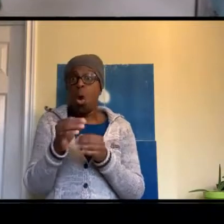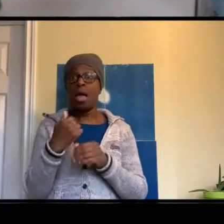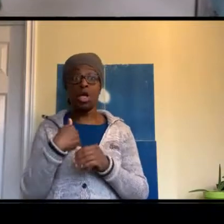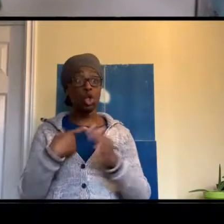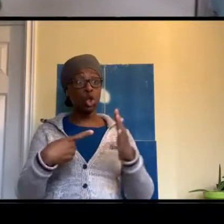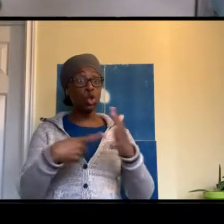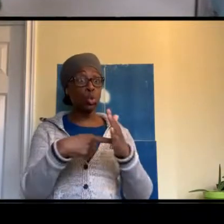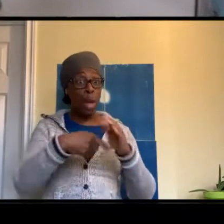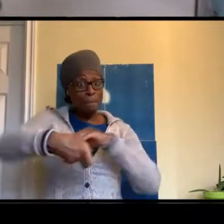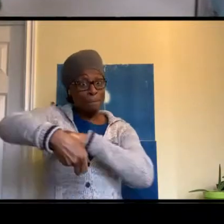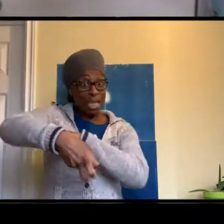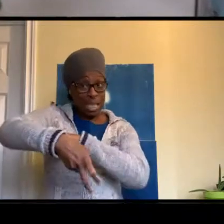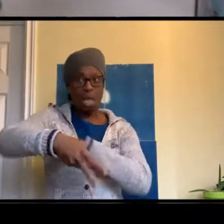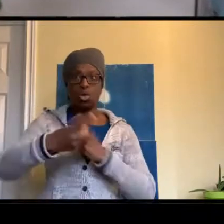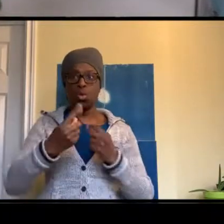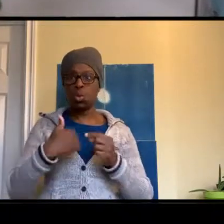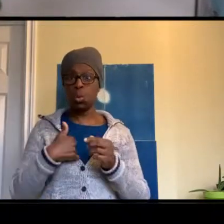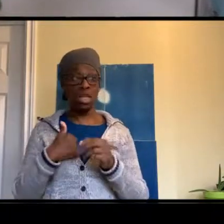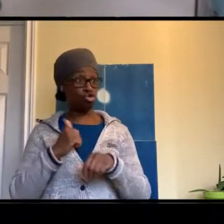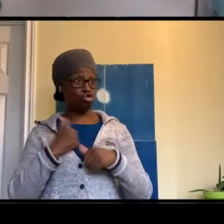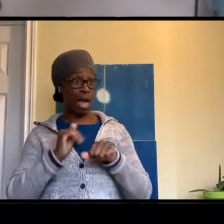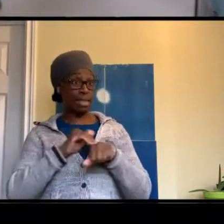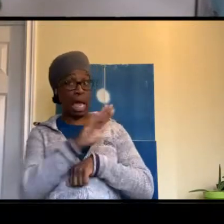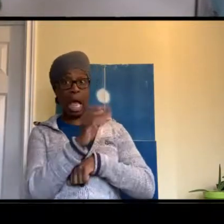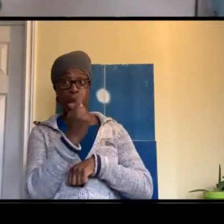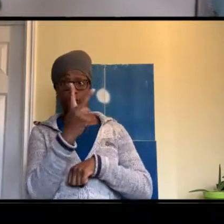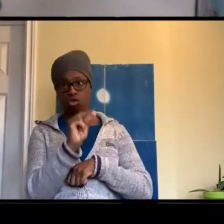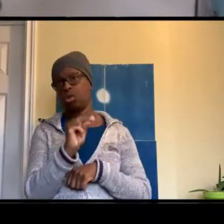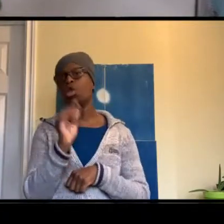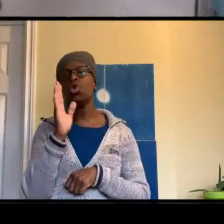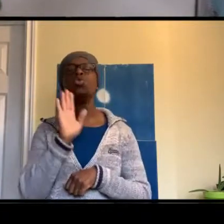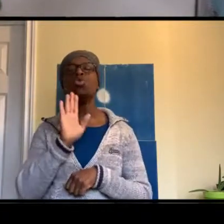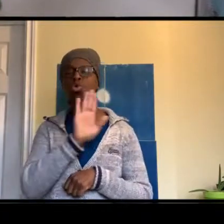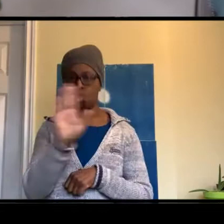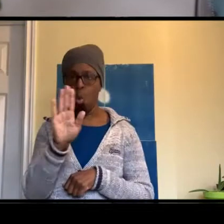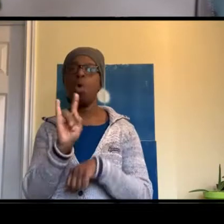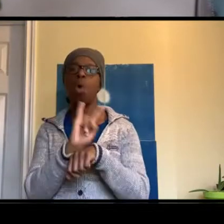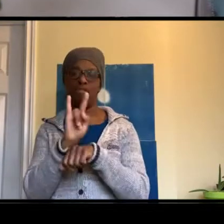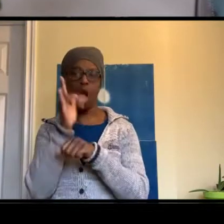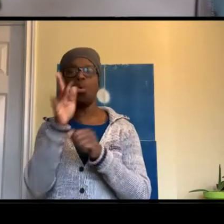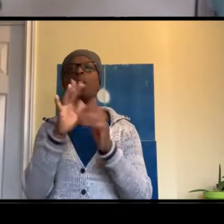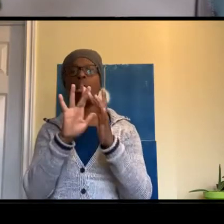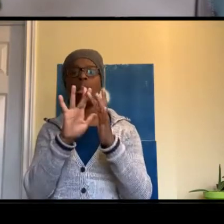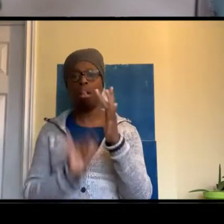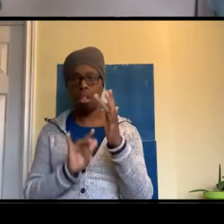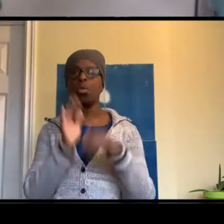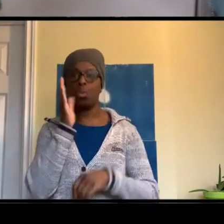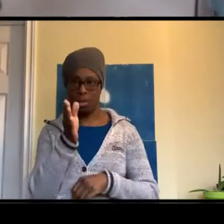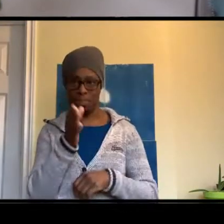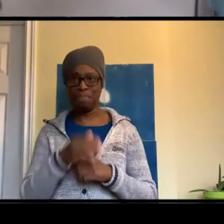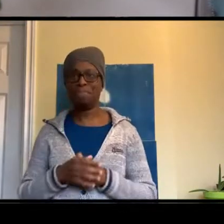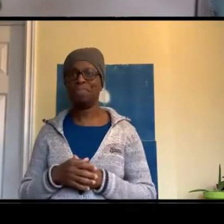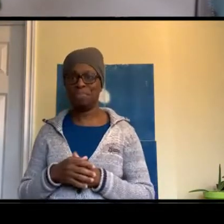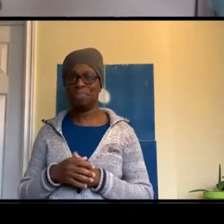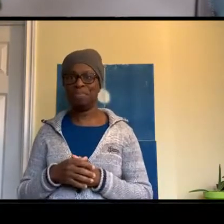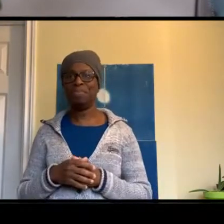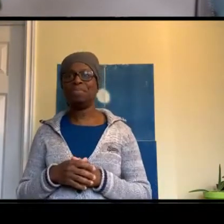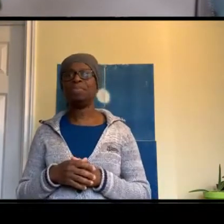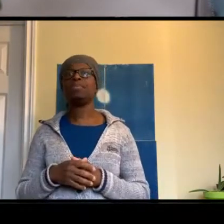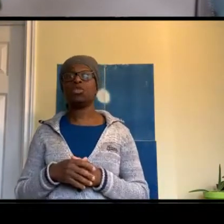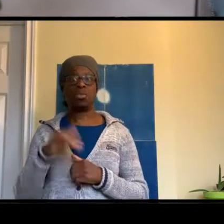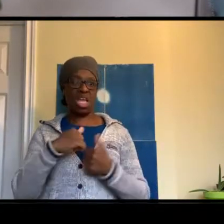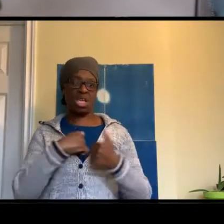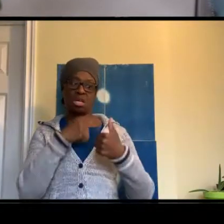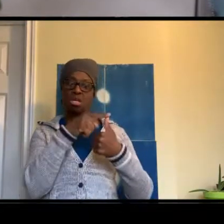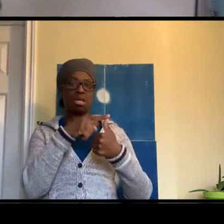the next criteria for the Arts Nova Scotia grants to individuals is the artistic merit of the project is out of 3, and the ability to carry out the project